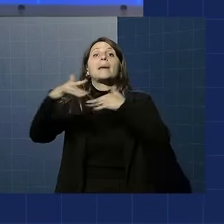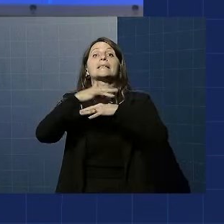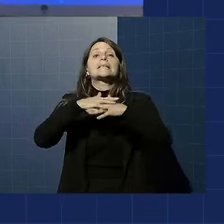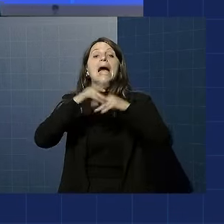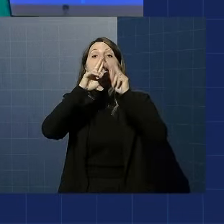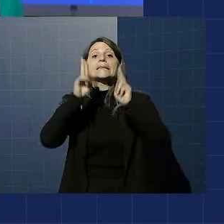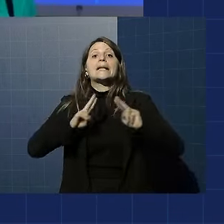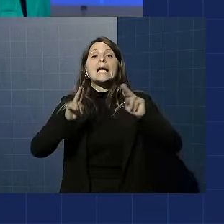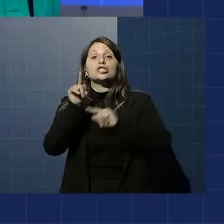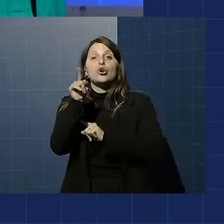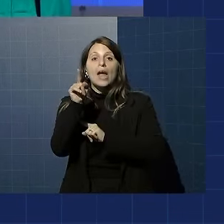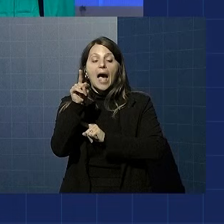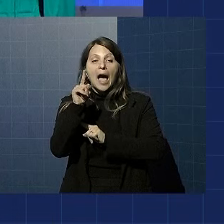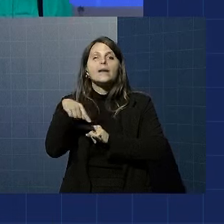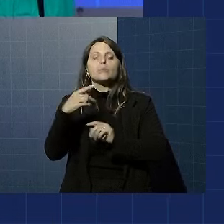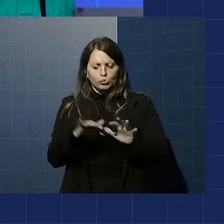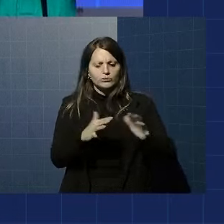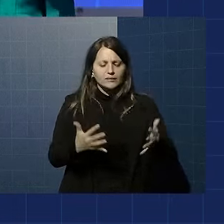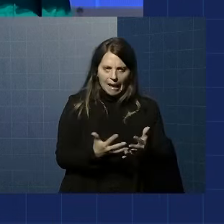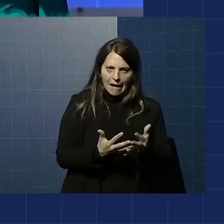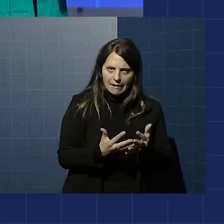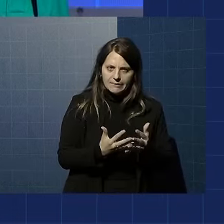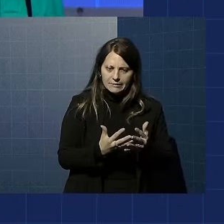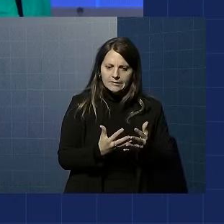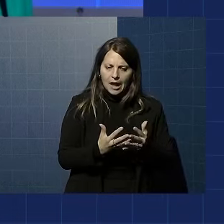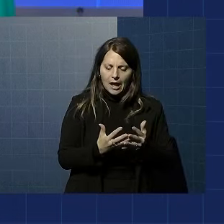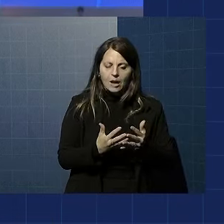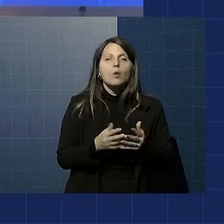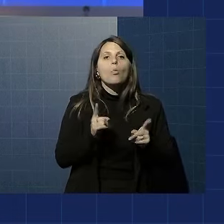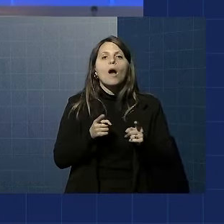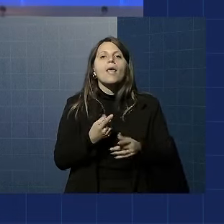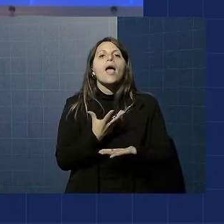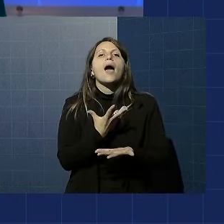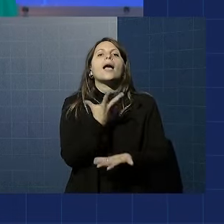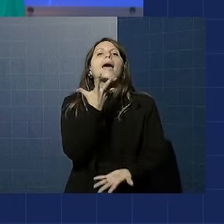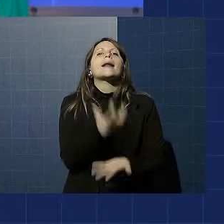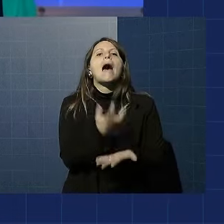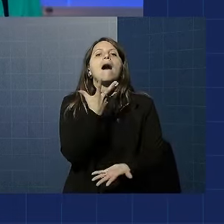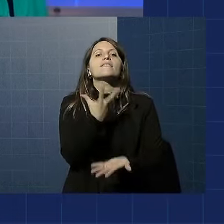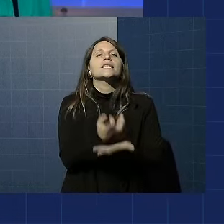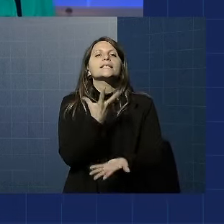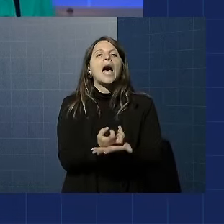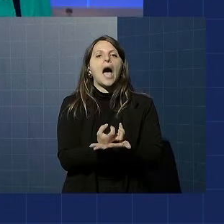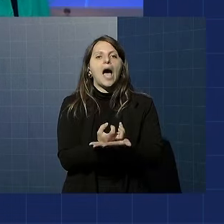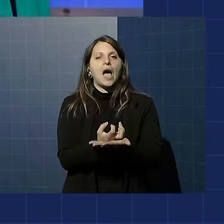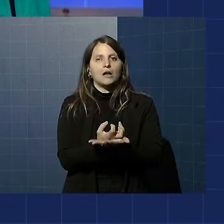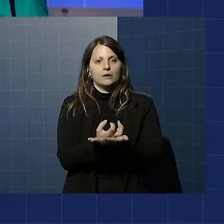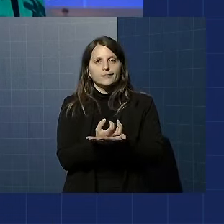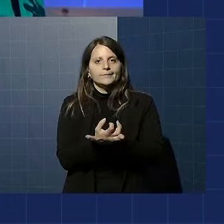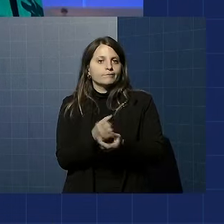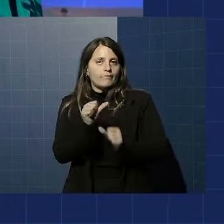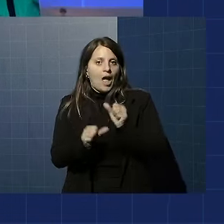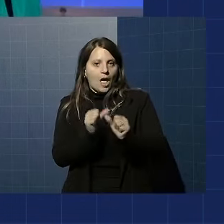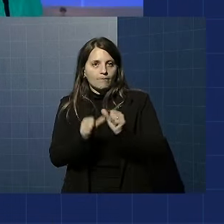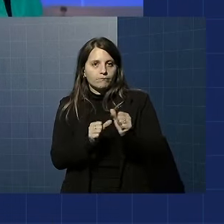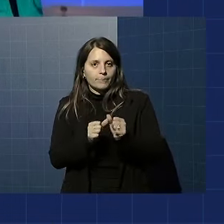gravity. Here today, we are in a situation where, and actually we don't think about it, but we are constantly impacted by